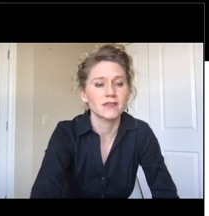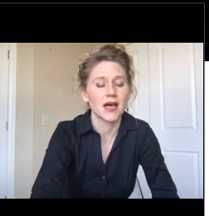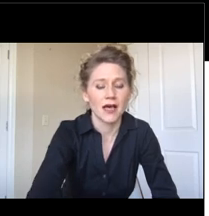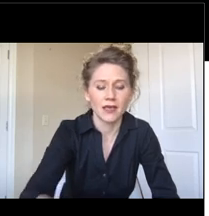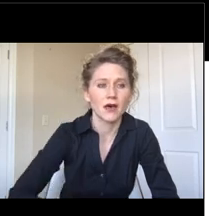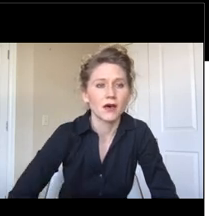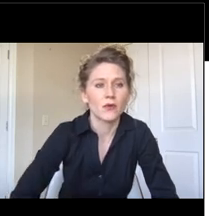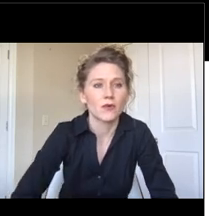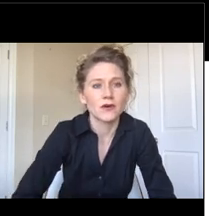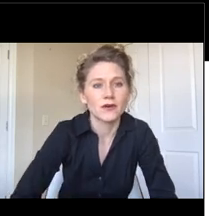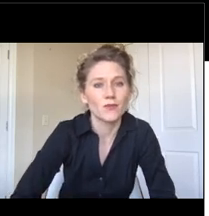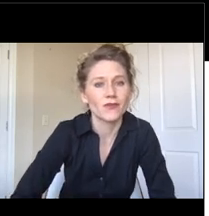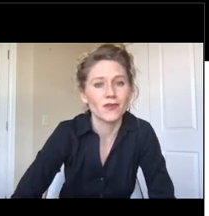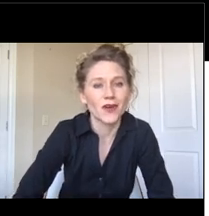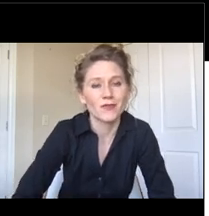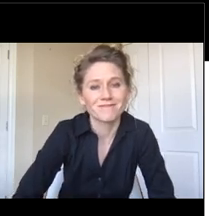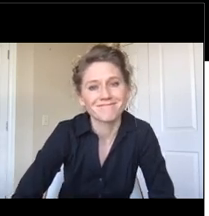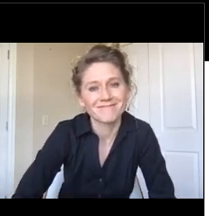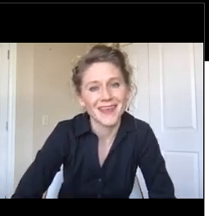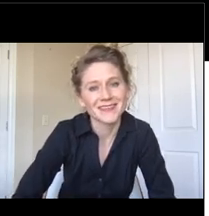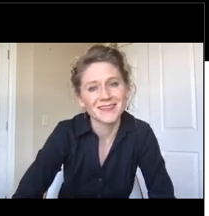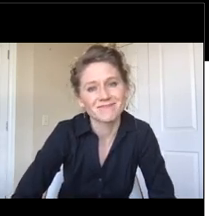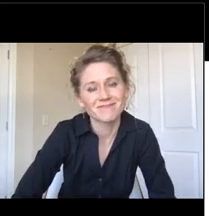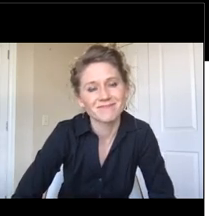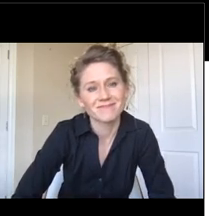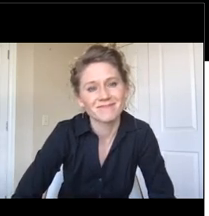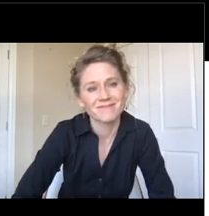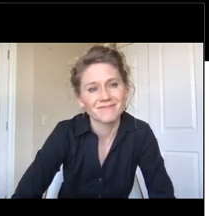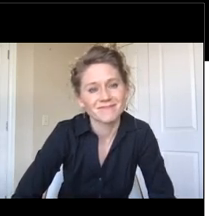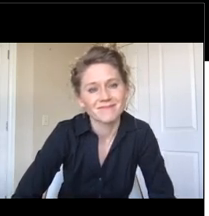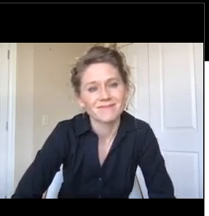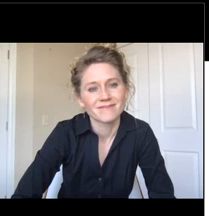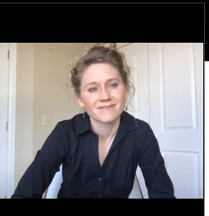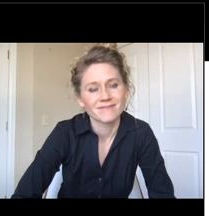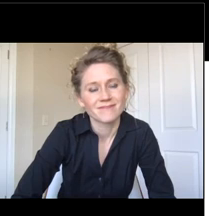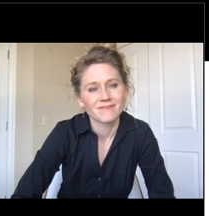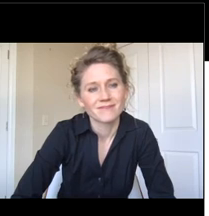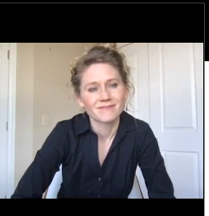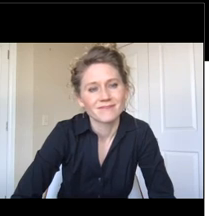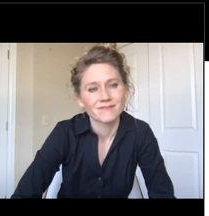if we have time. We'll keep moving for now. Thanks. Okay.